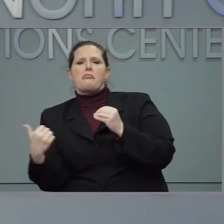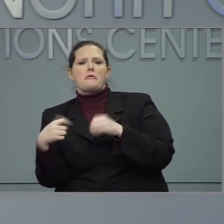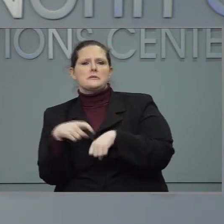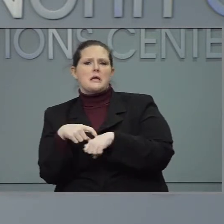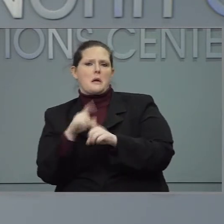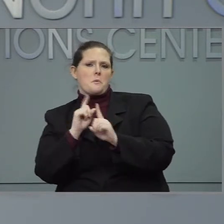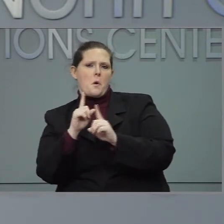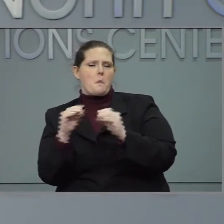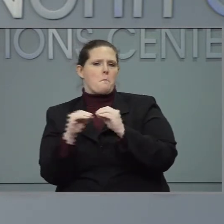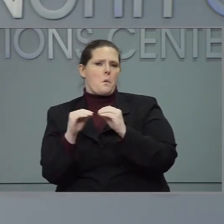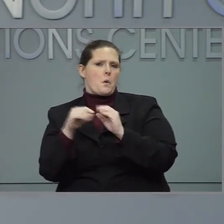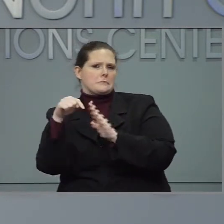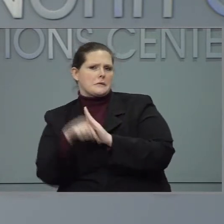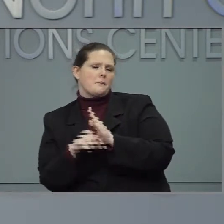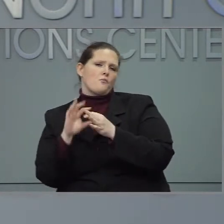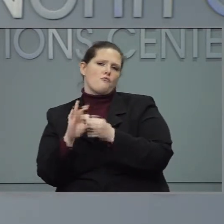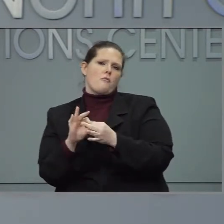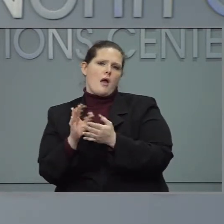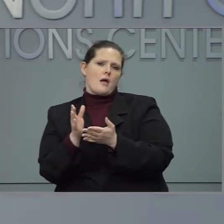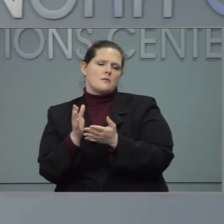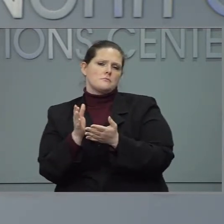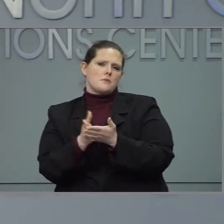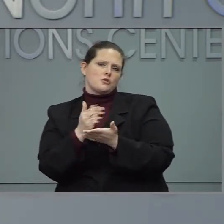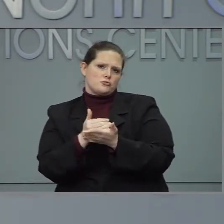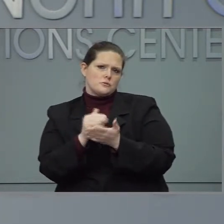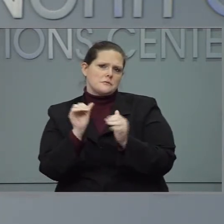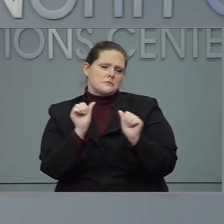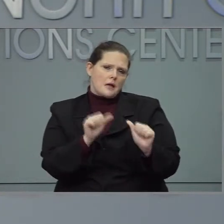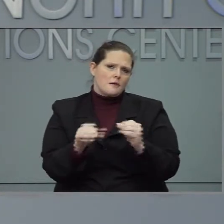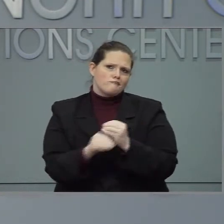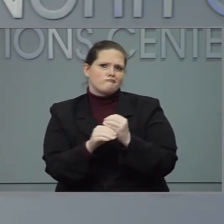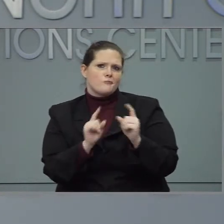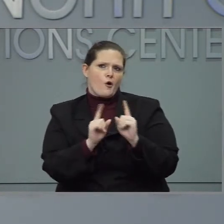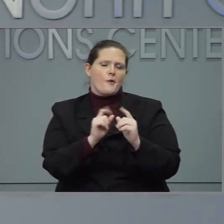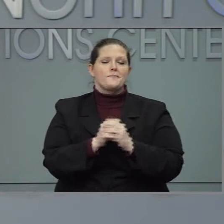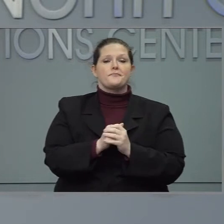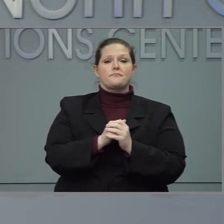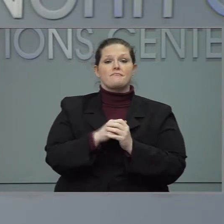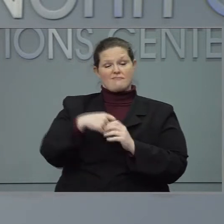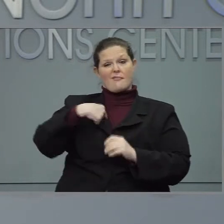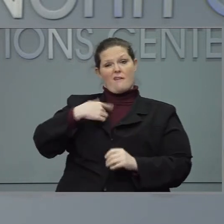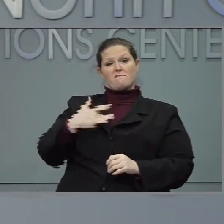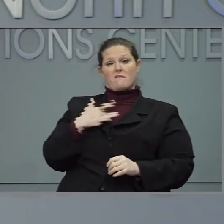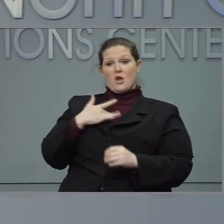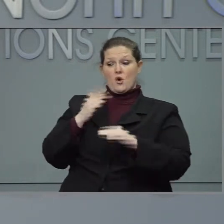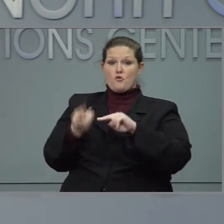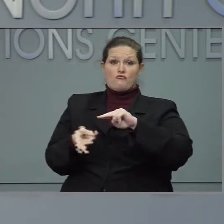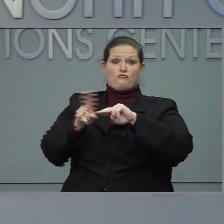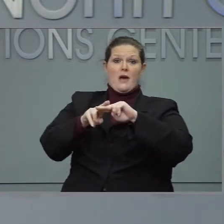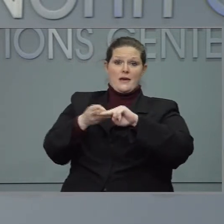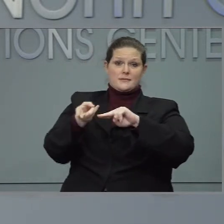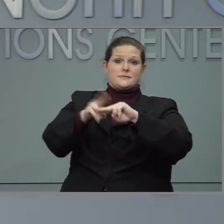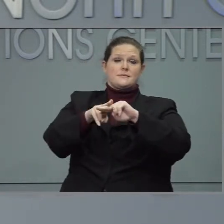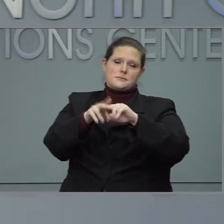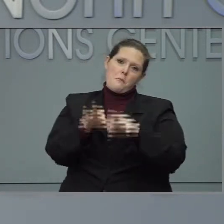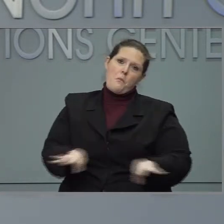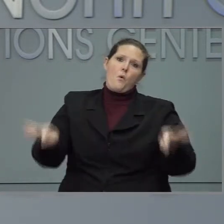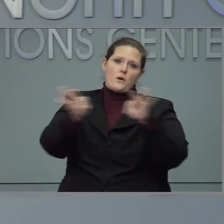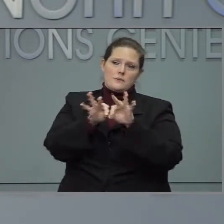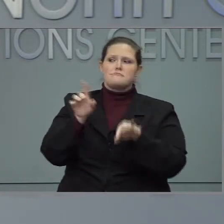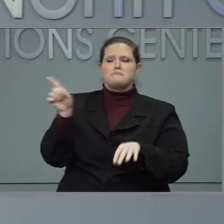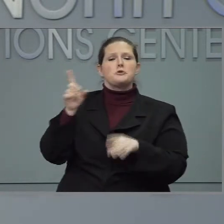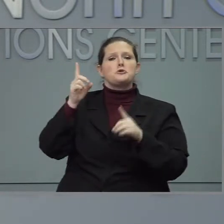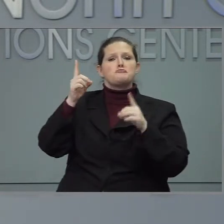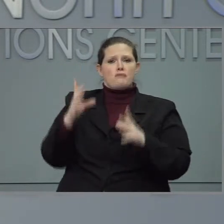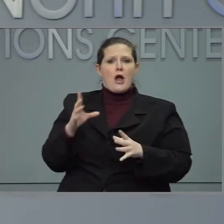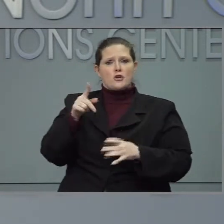The raises, I think, are important. And Director Peruse laid out for you the fact that, for the most part,